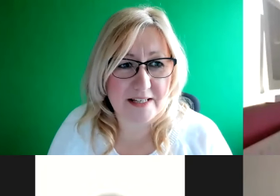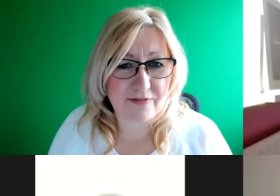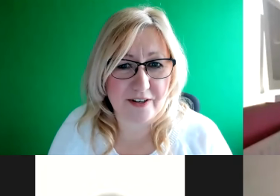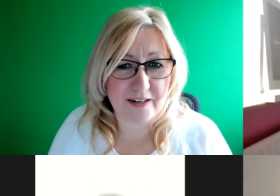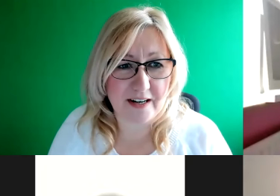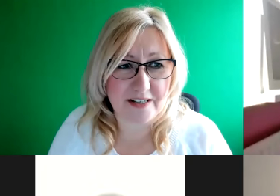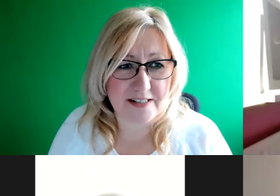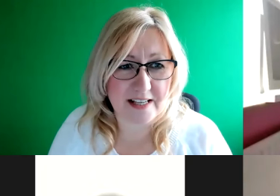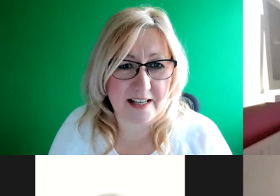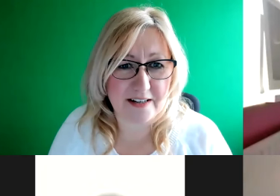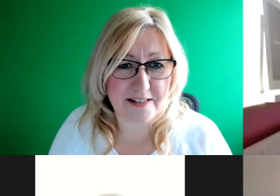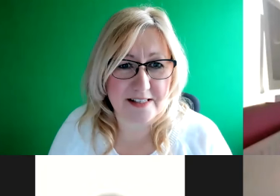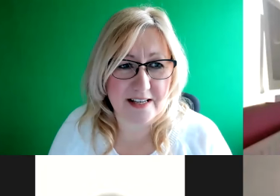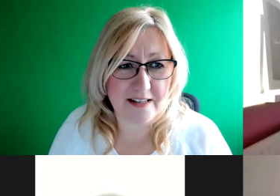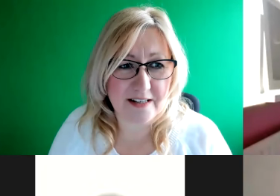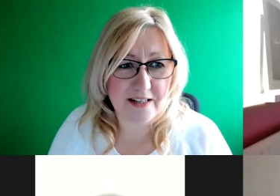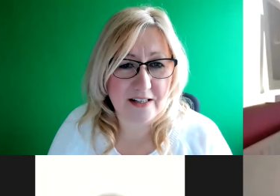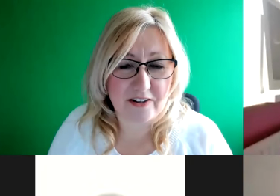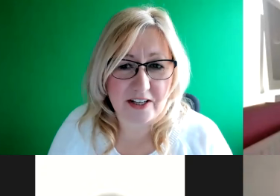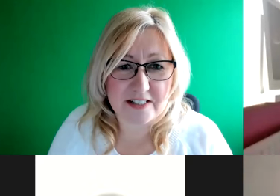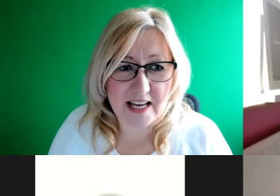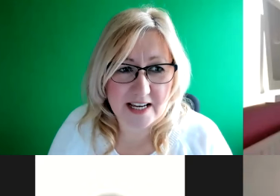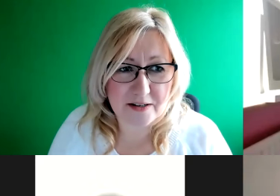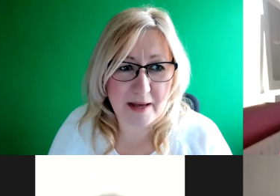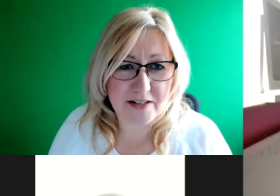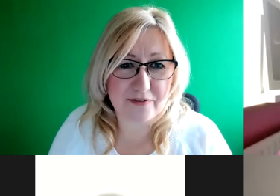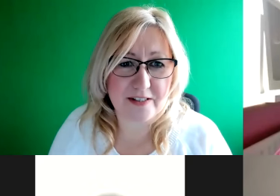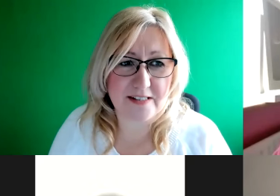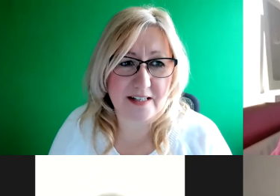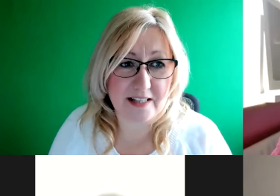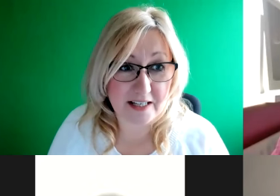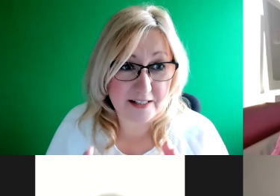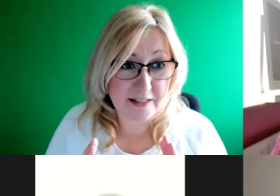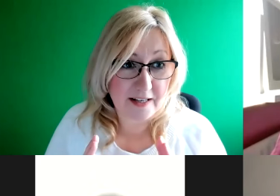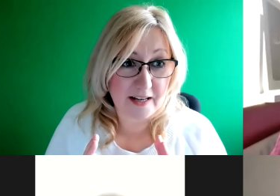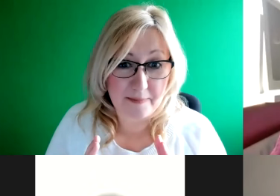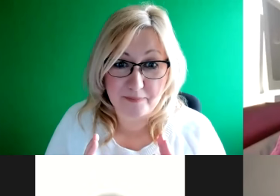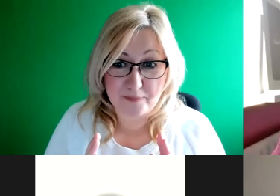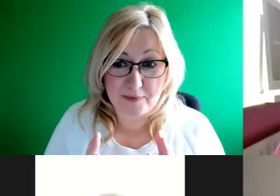a metaphor are you seeing? Are they container metaphors? Are they